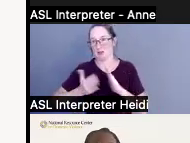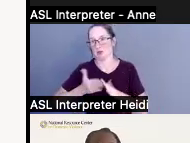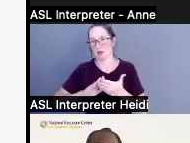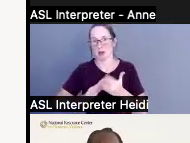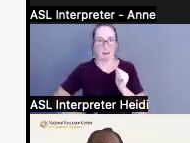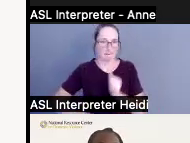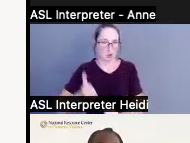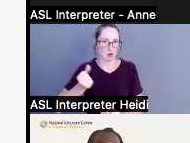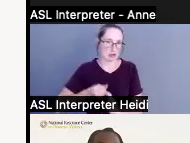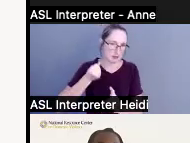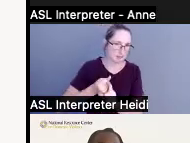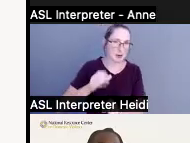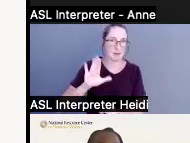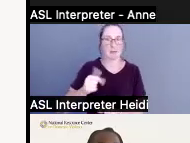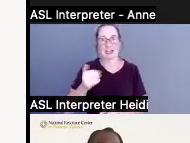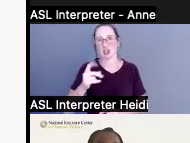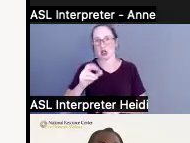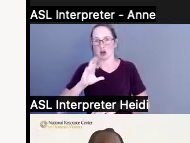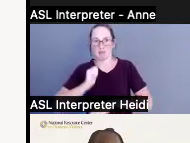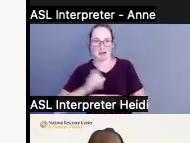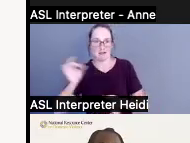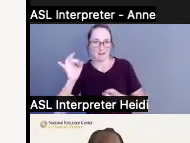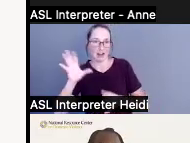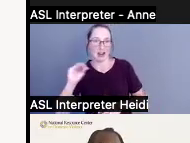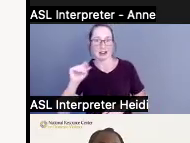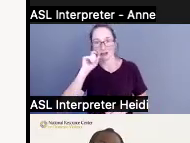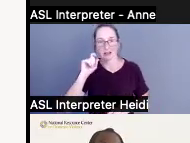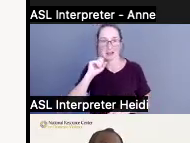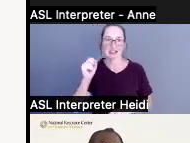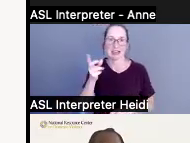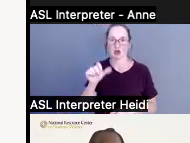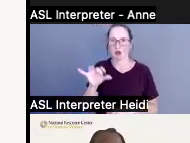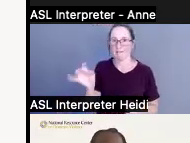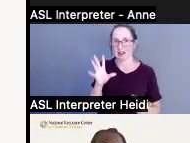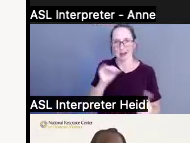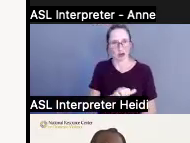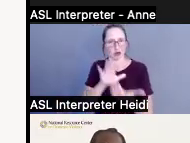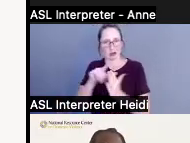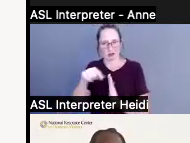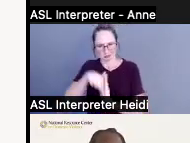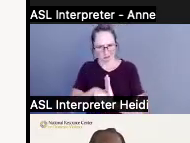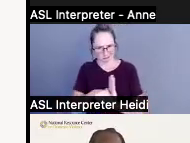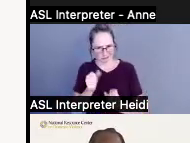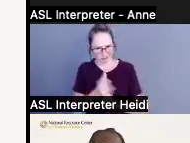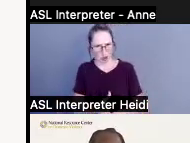most impacted by gender-based violence and sexual violence, and to address the root